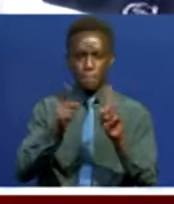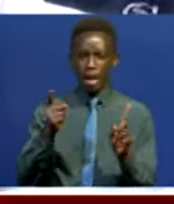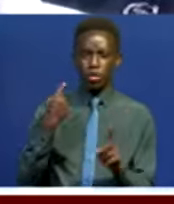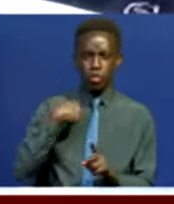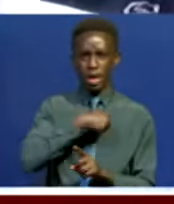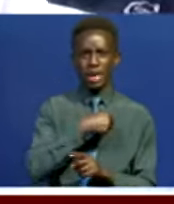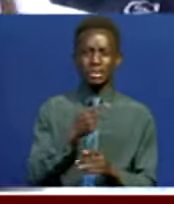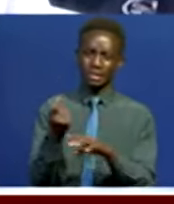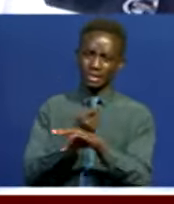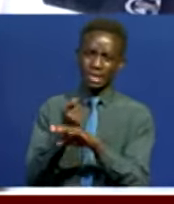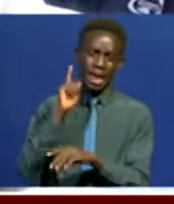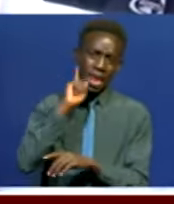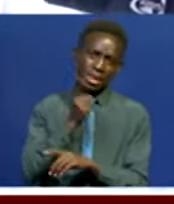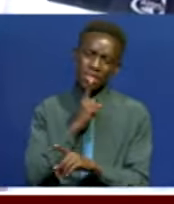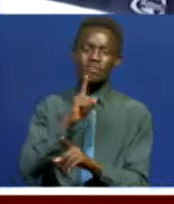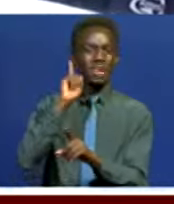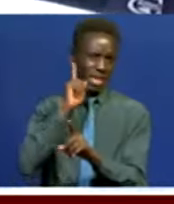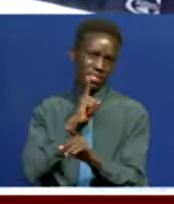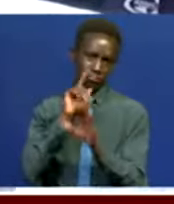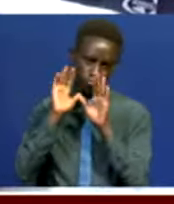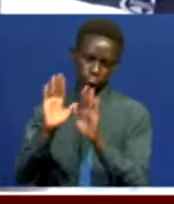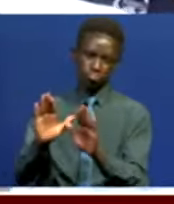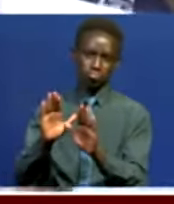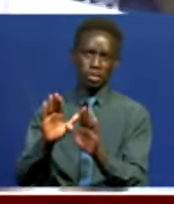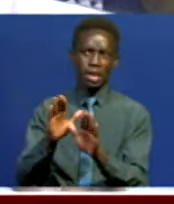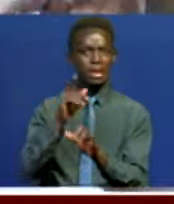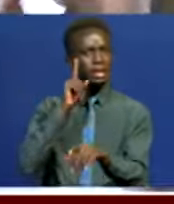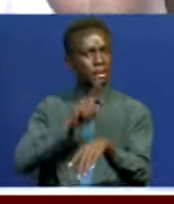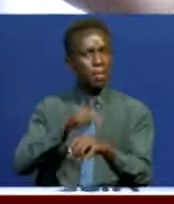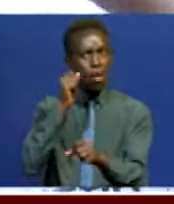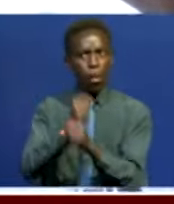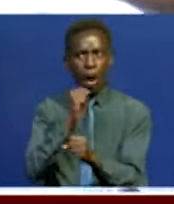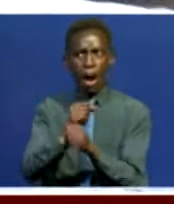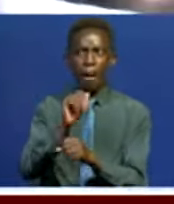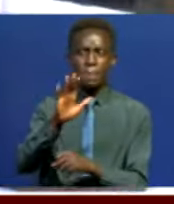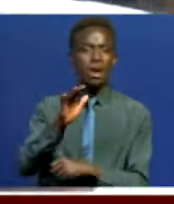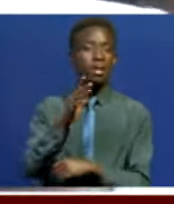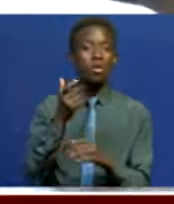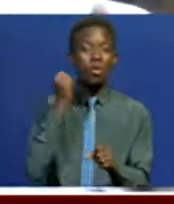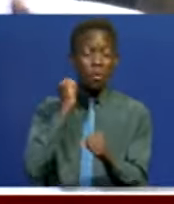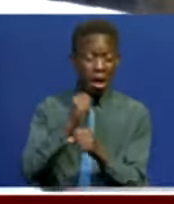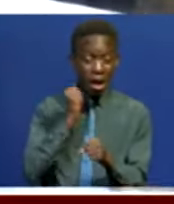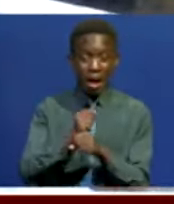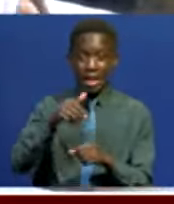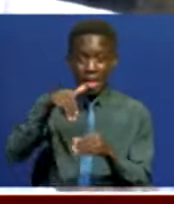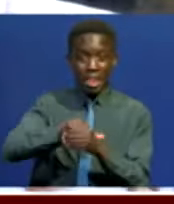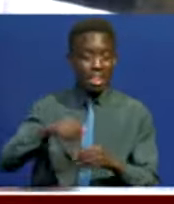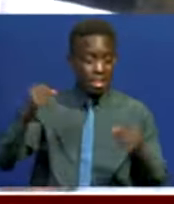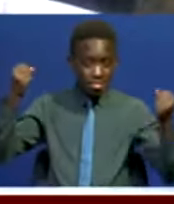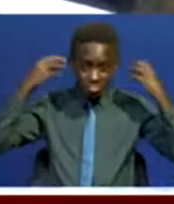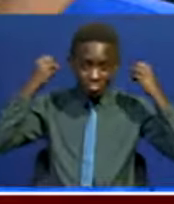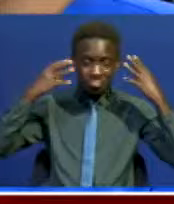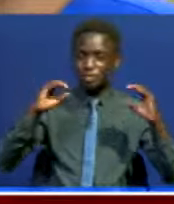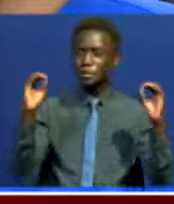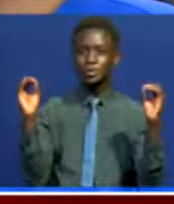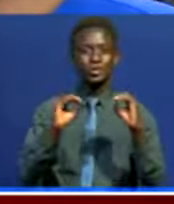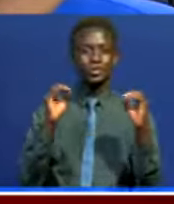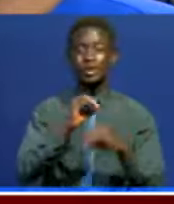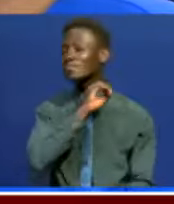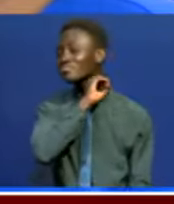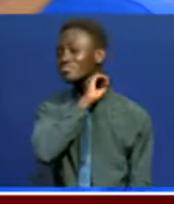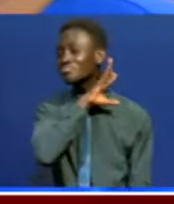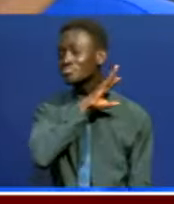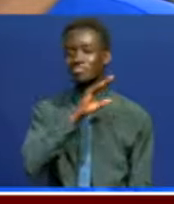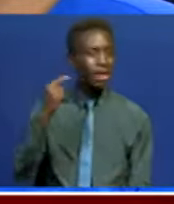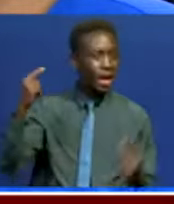deaf are the best, because when it comes to working, they concentrate. They don't have to hear a sound from somewhere making a lot of noise, no. As you can